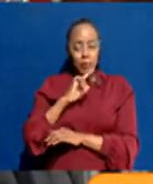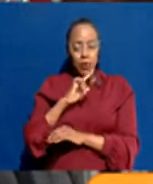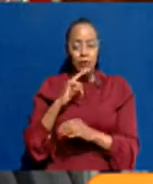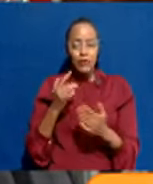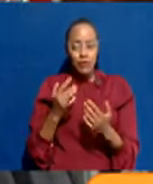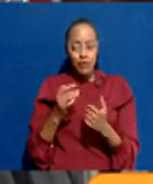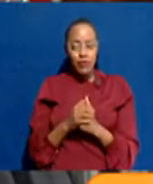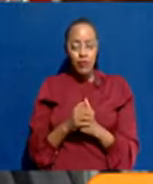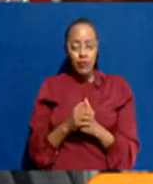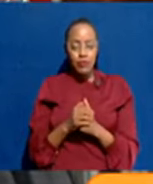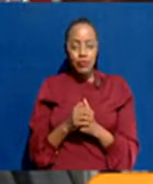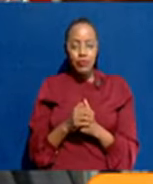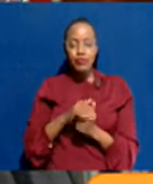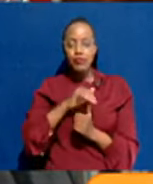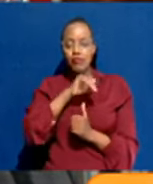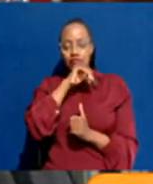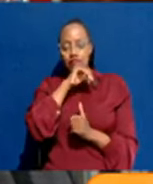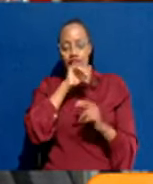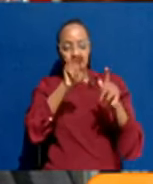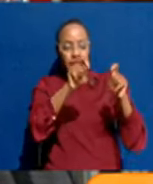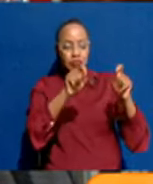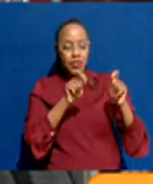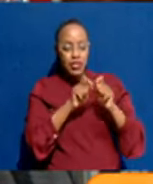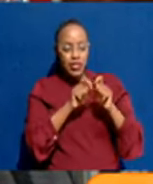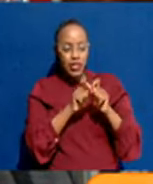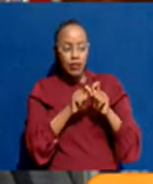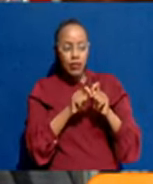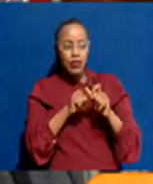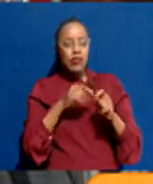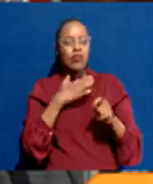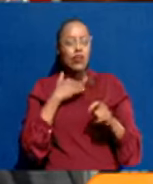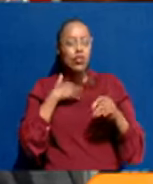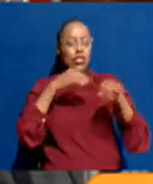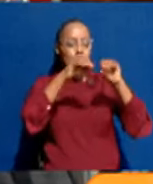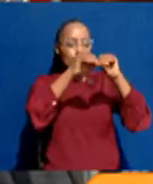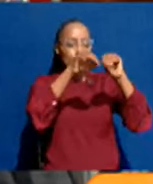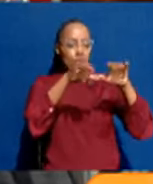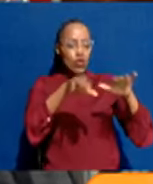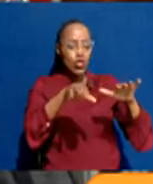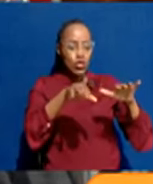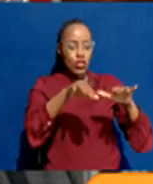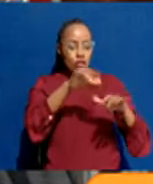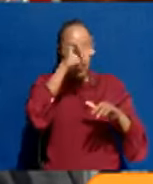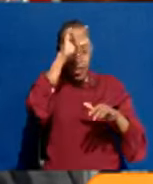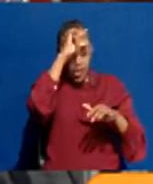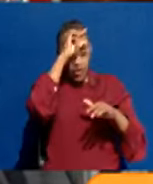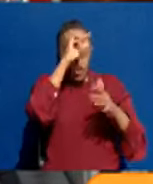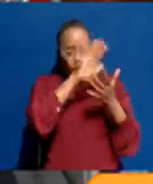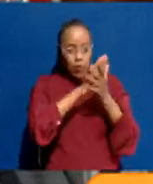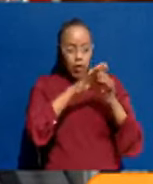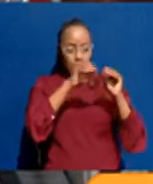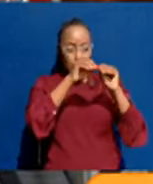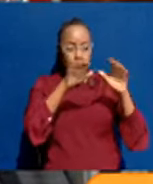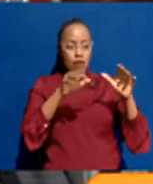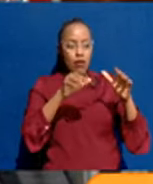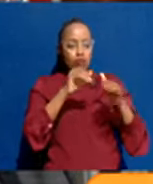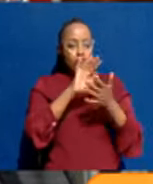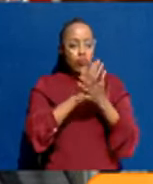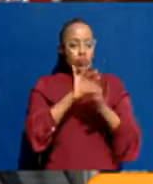You know, Raila team wasn't devolution to the government, would be devolved to the provinces.